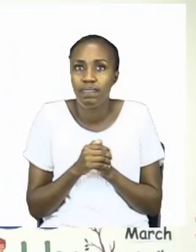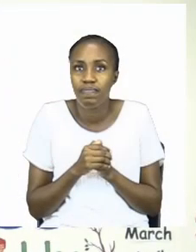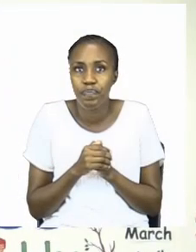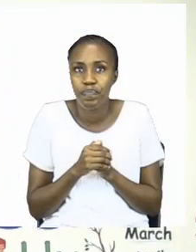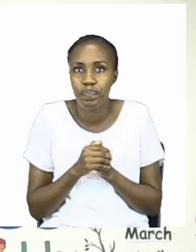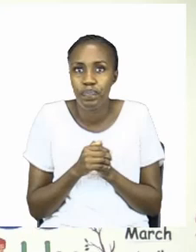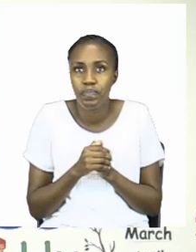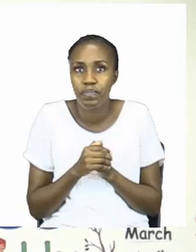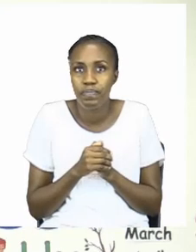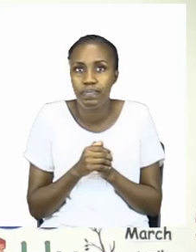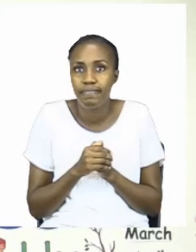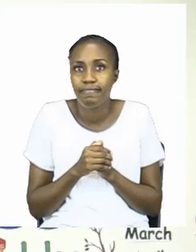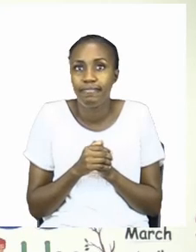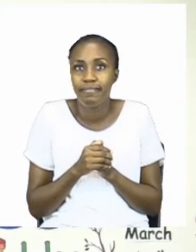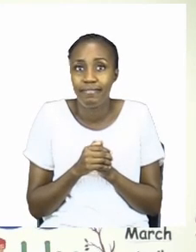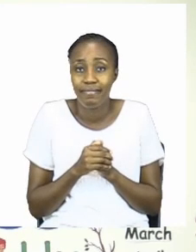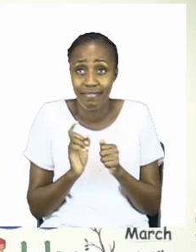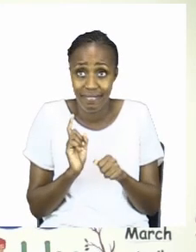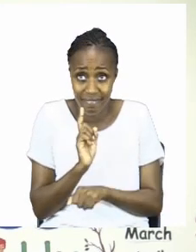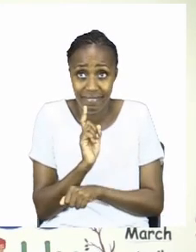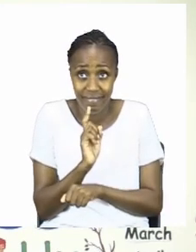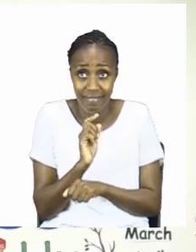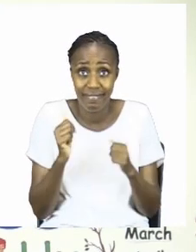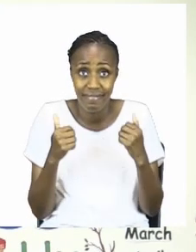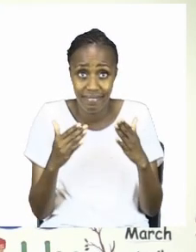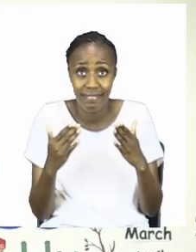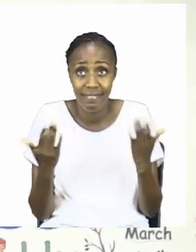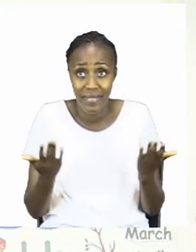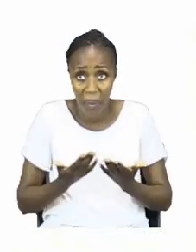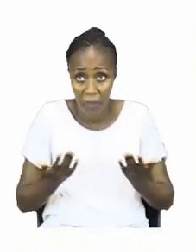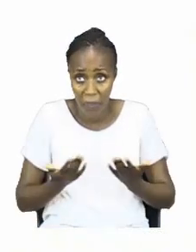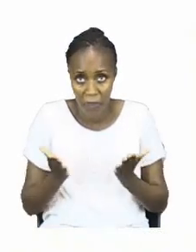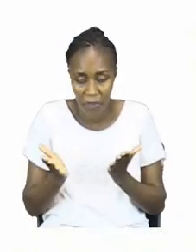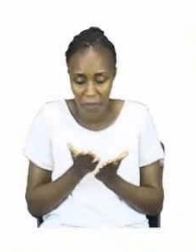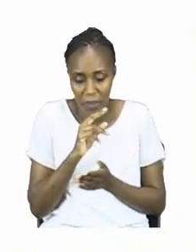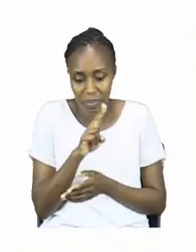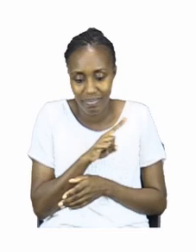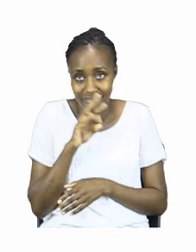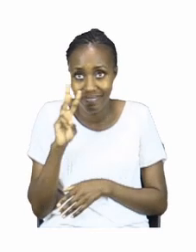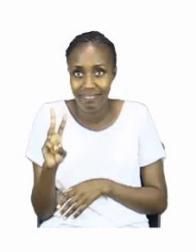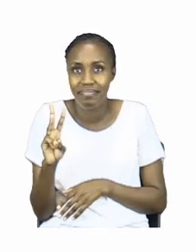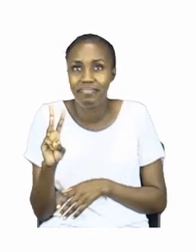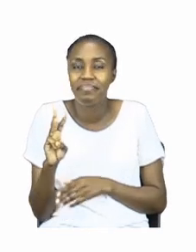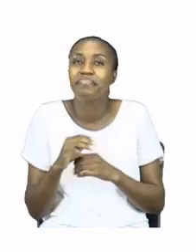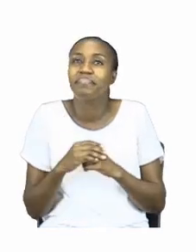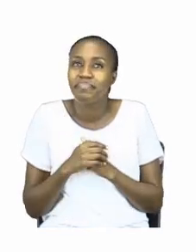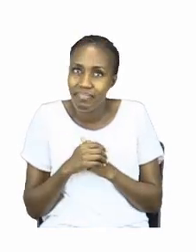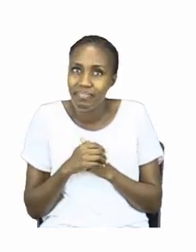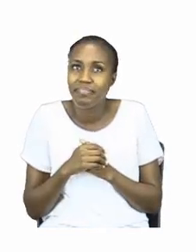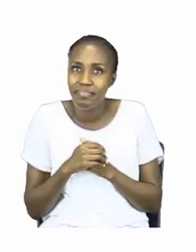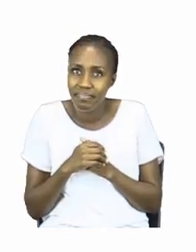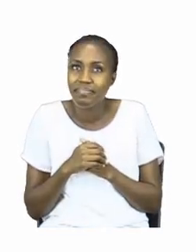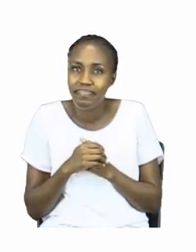Now, boys and girls, let's start this part of our lesson on page 23. Now here it says